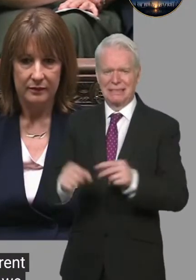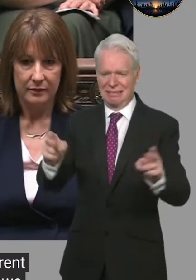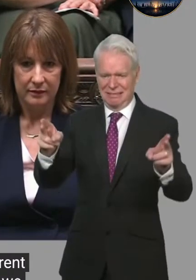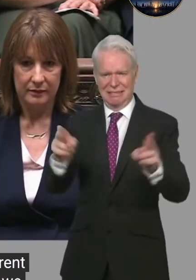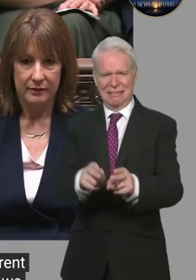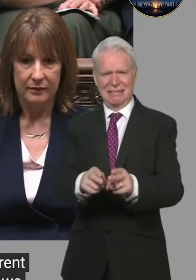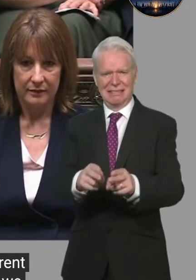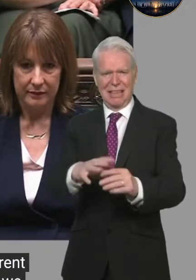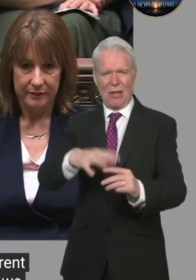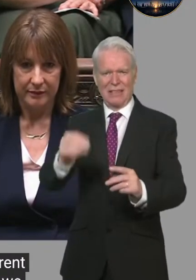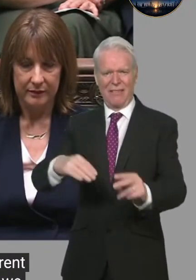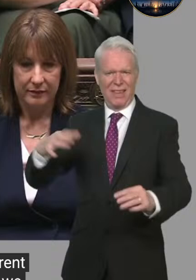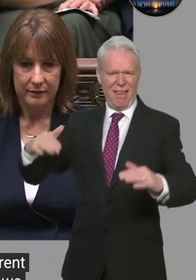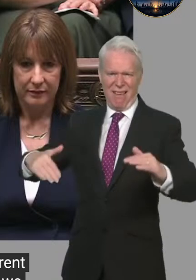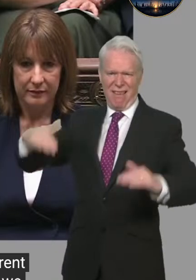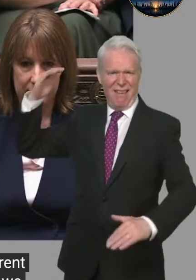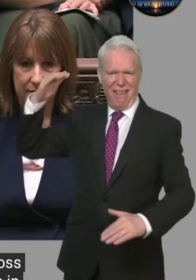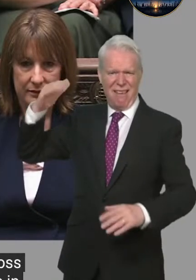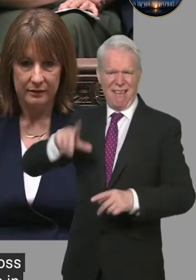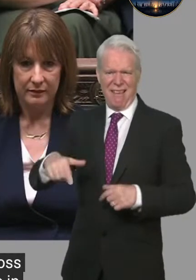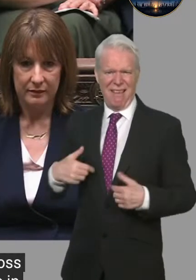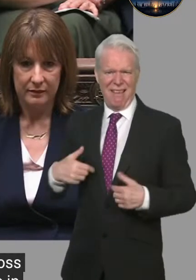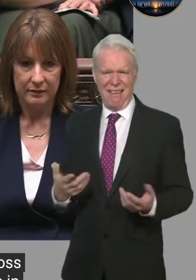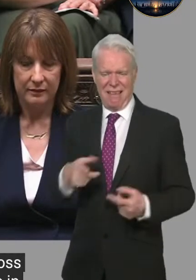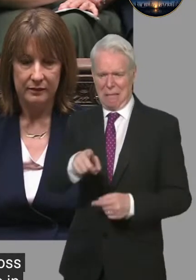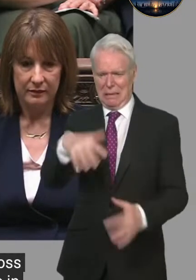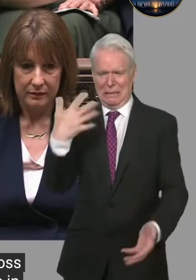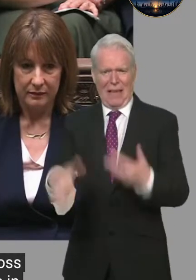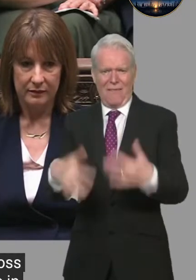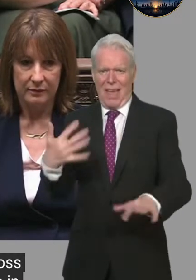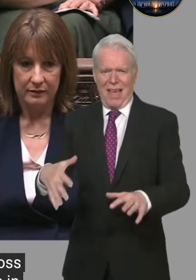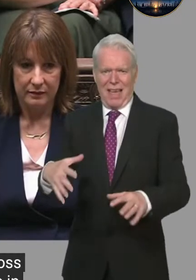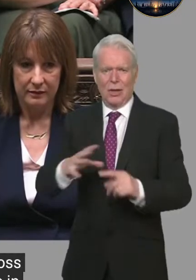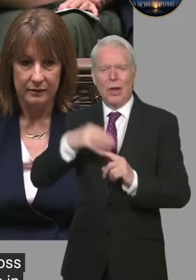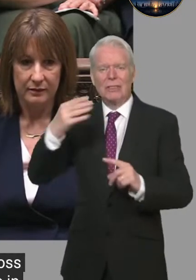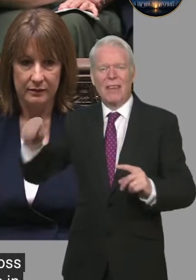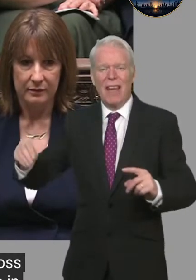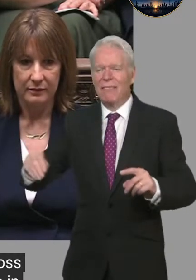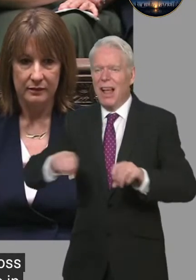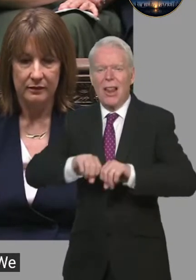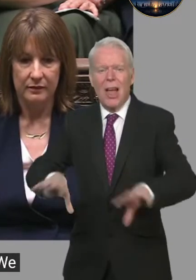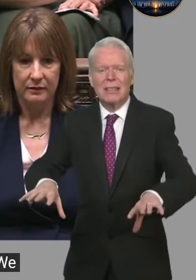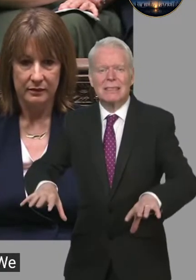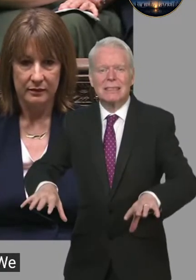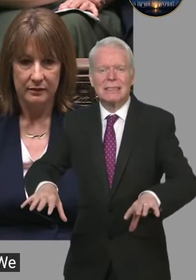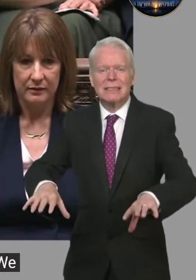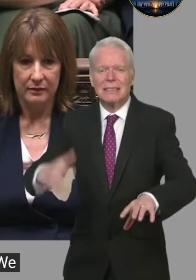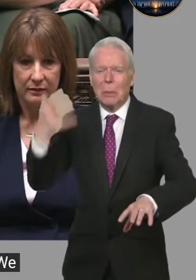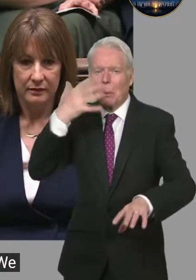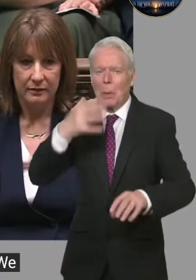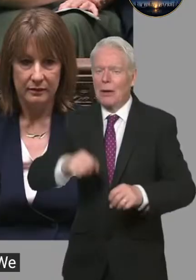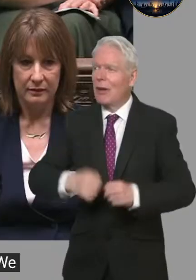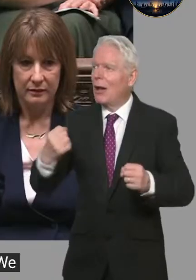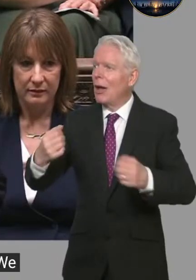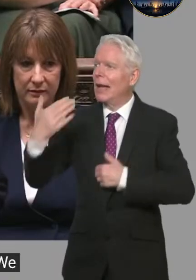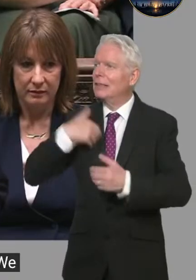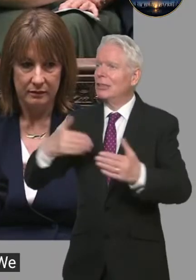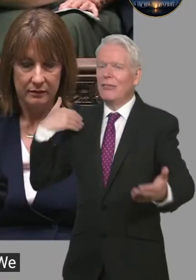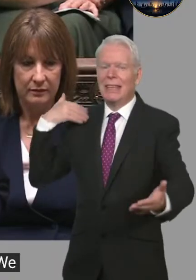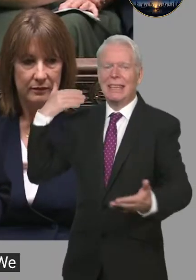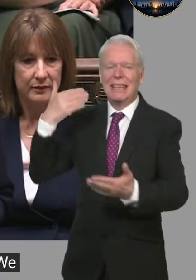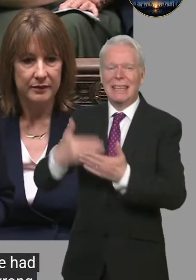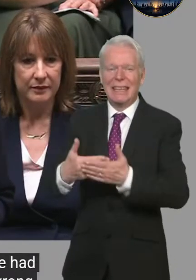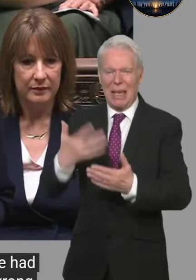it around. We had to address what went wrong. We turned it around. We won a landslide victory. She won't even address or even